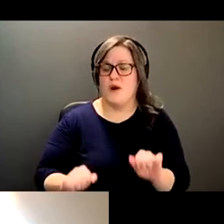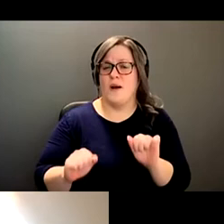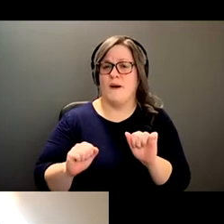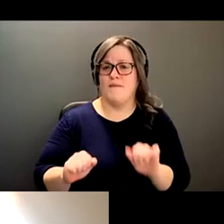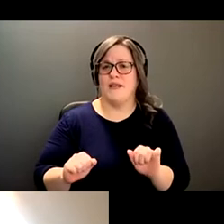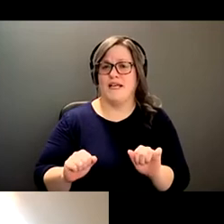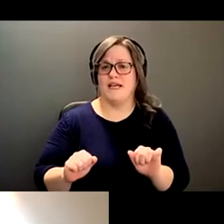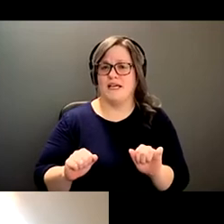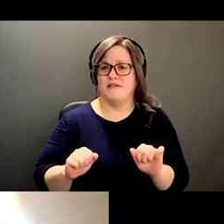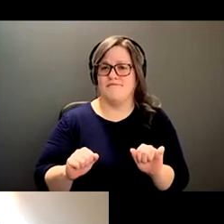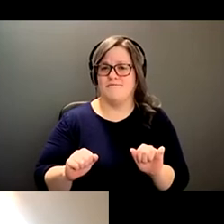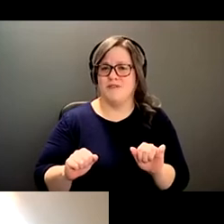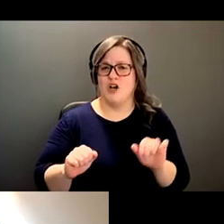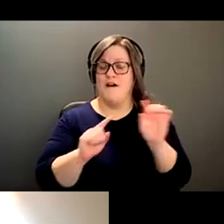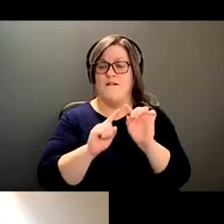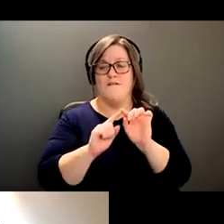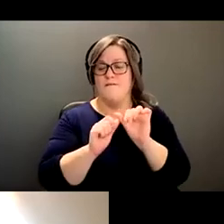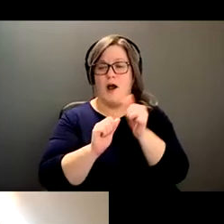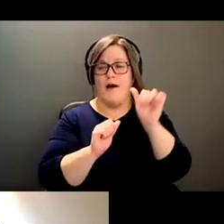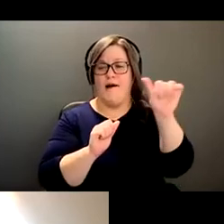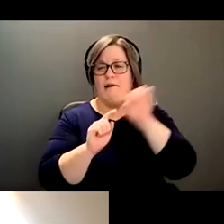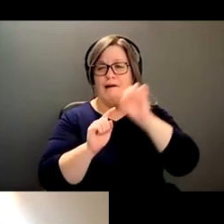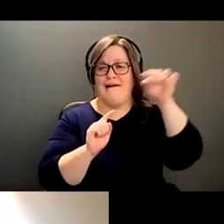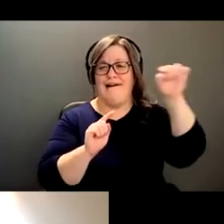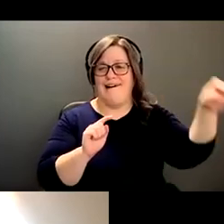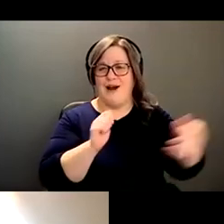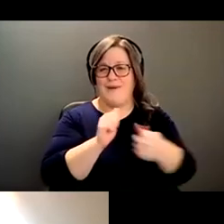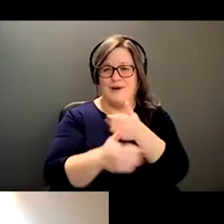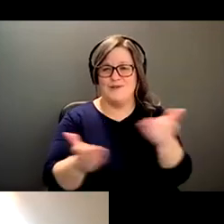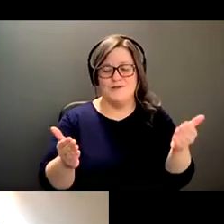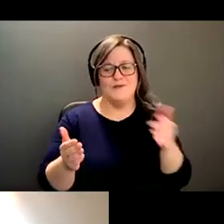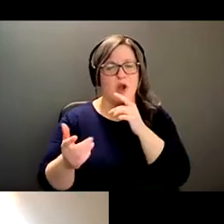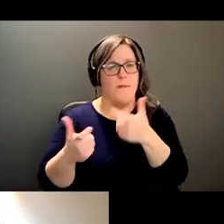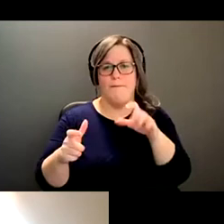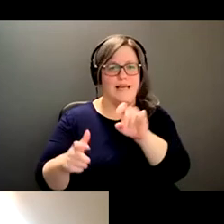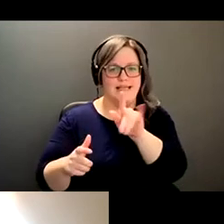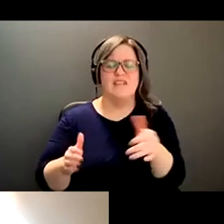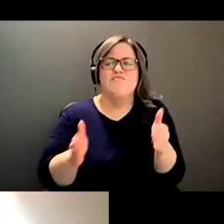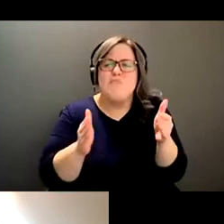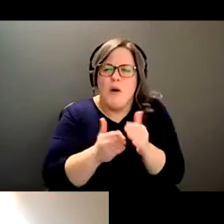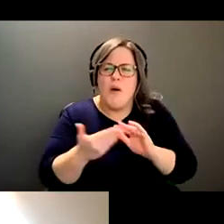most big cities. And so this is a very pretty small community of 2,000.